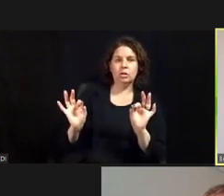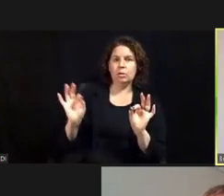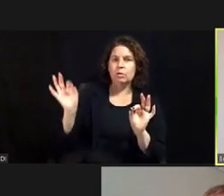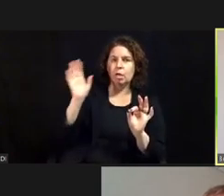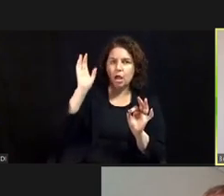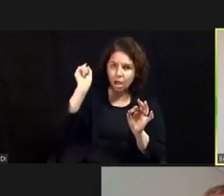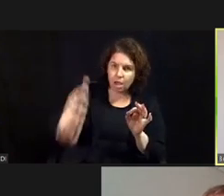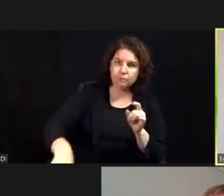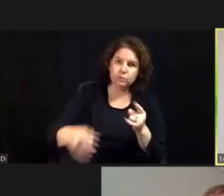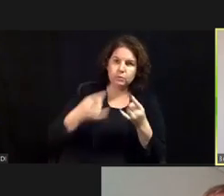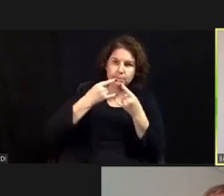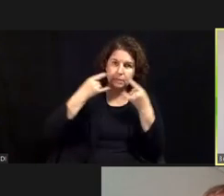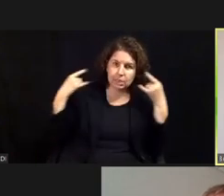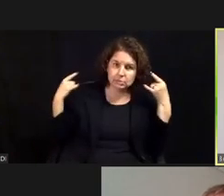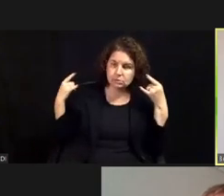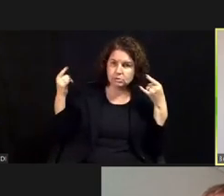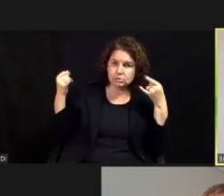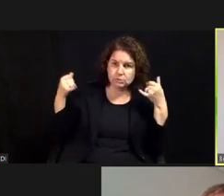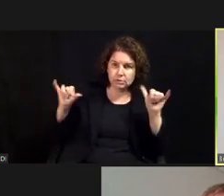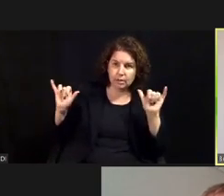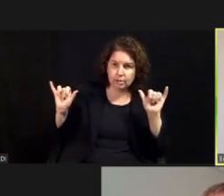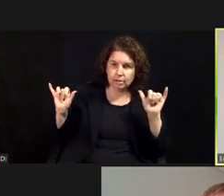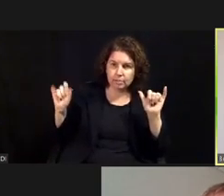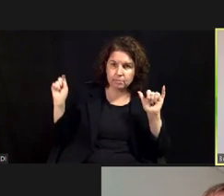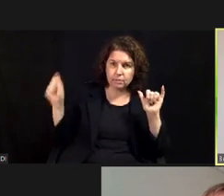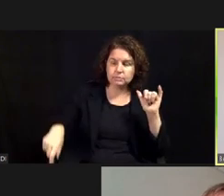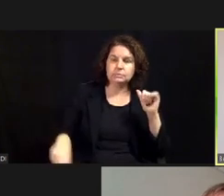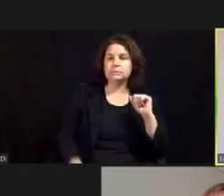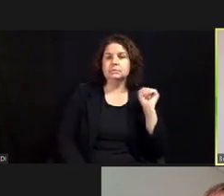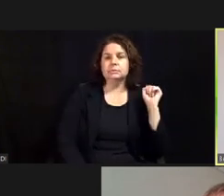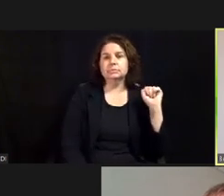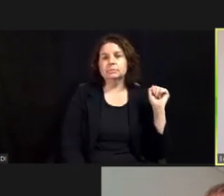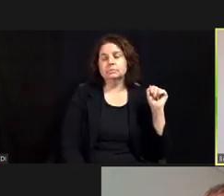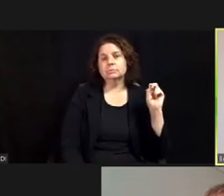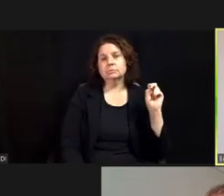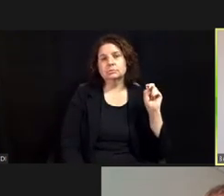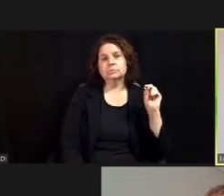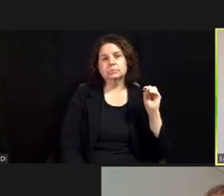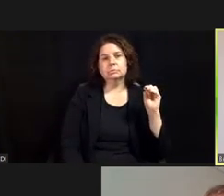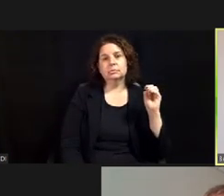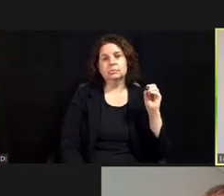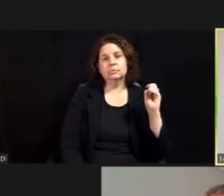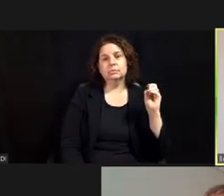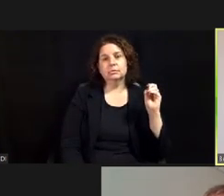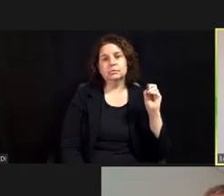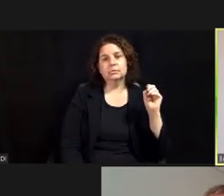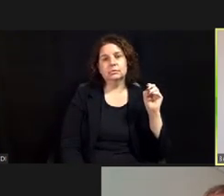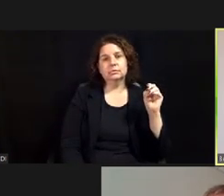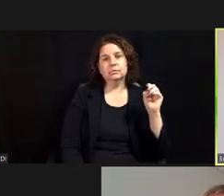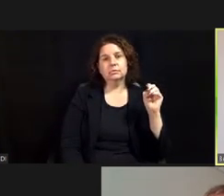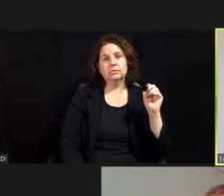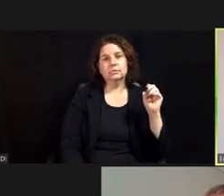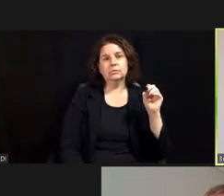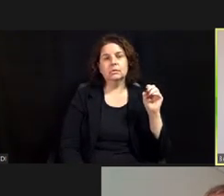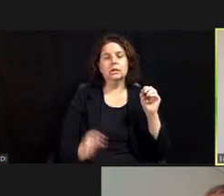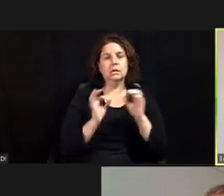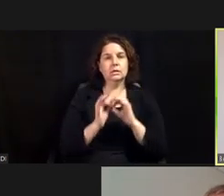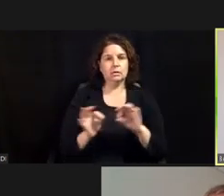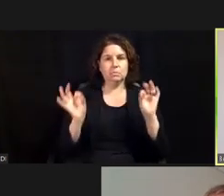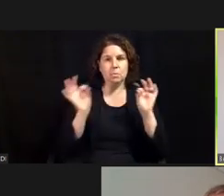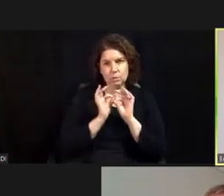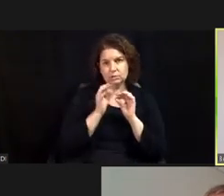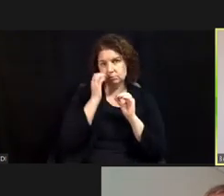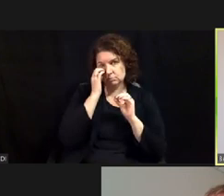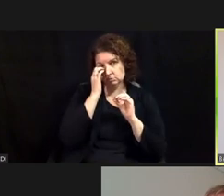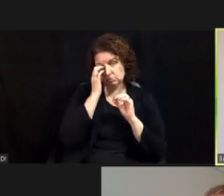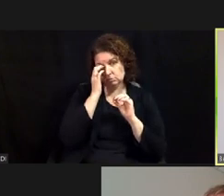covering, your protective facial covering. It's really important, and those gatherings are